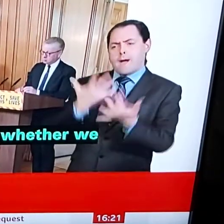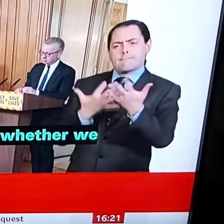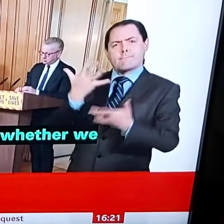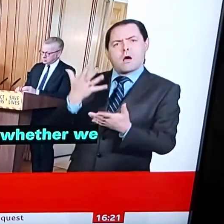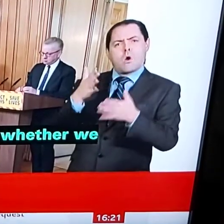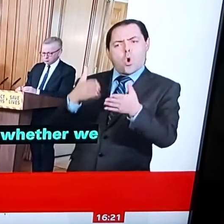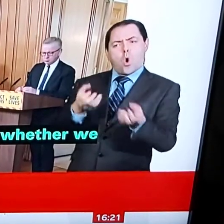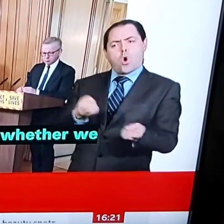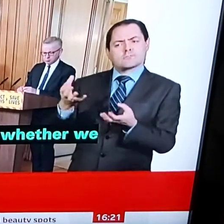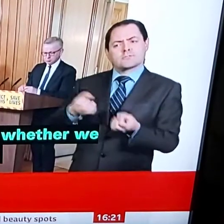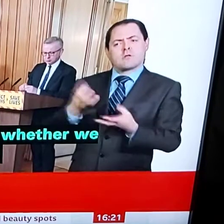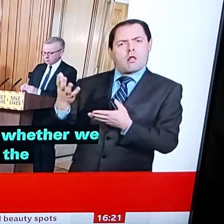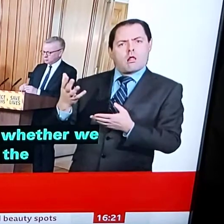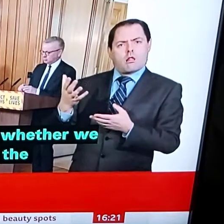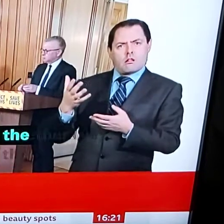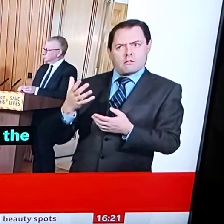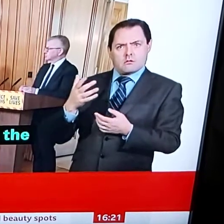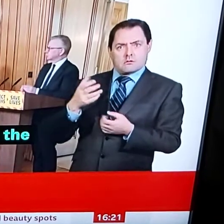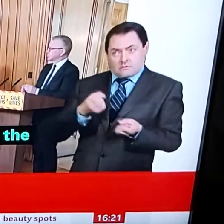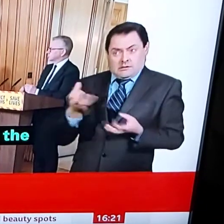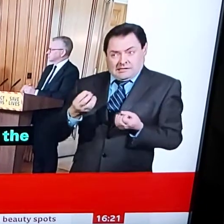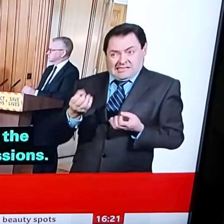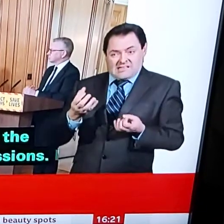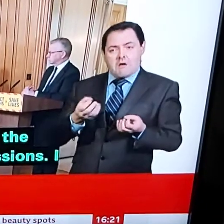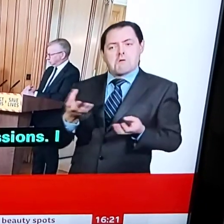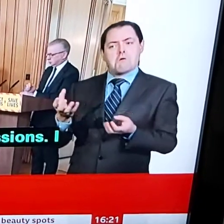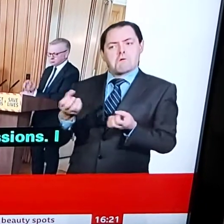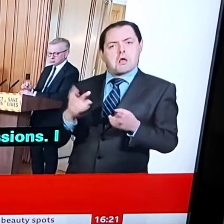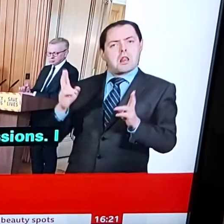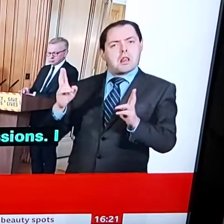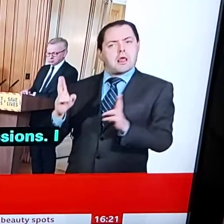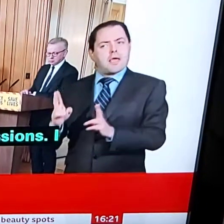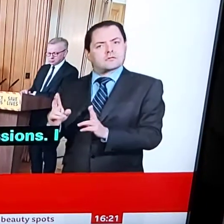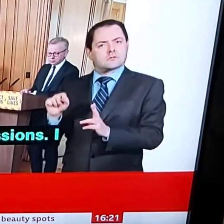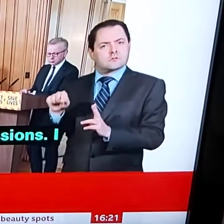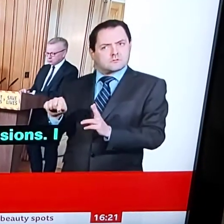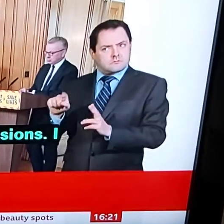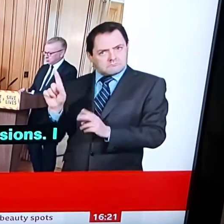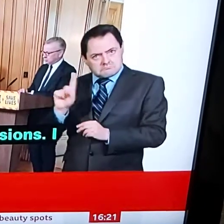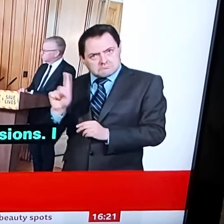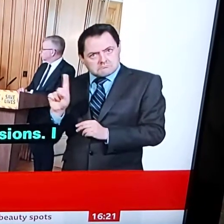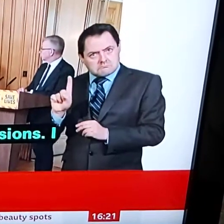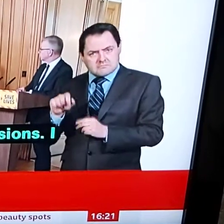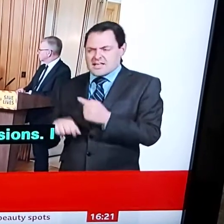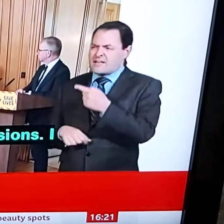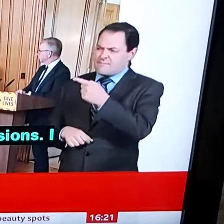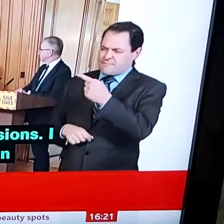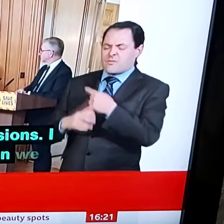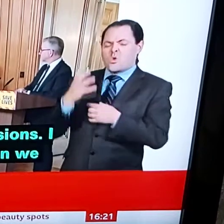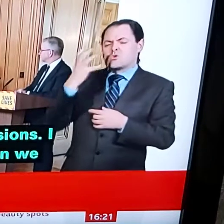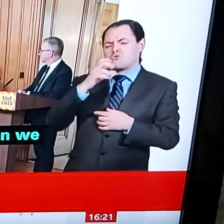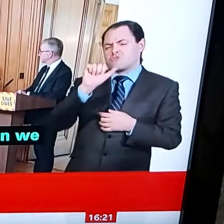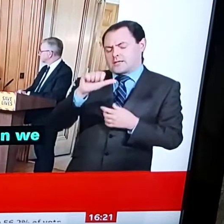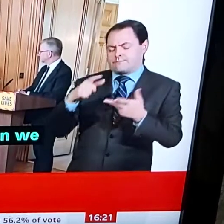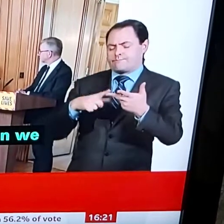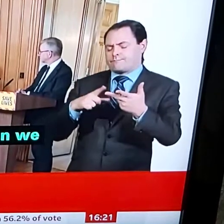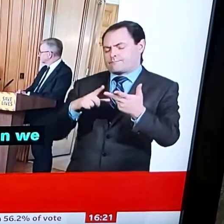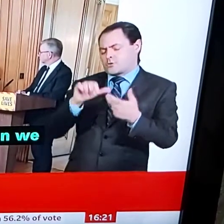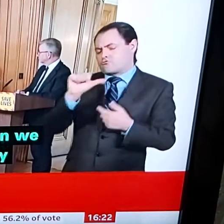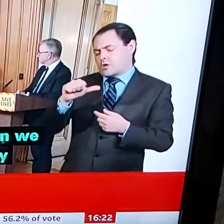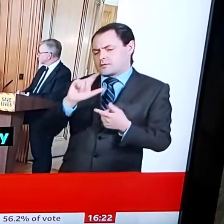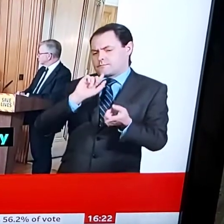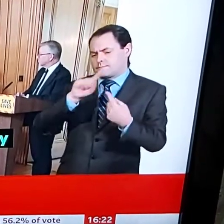I know it's early days, but can we read that some of the early measures? Yeah, so apologies for not addressing that direct. So